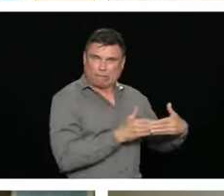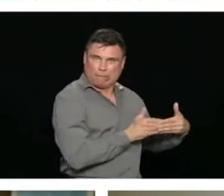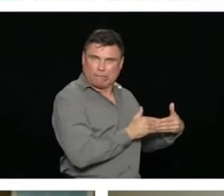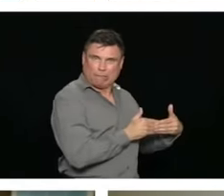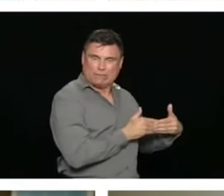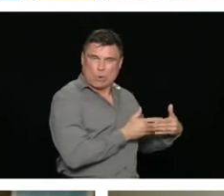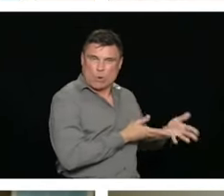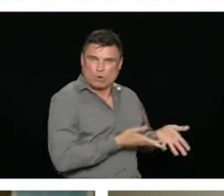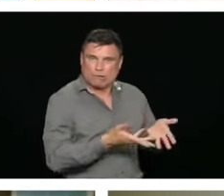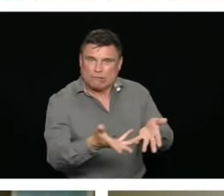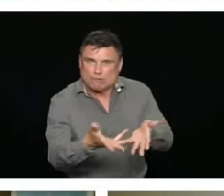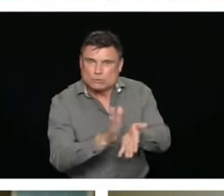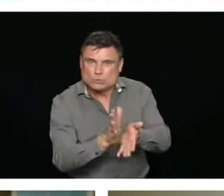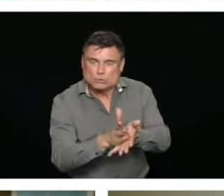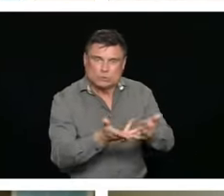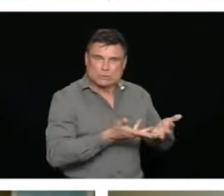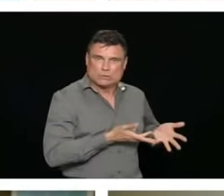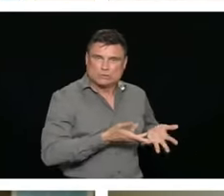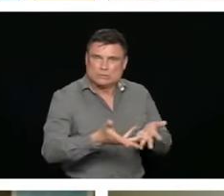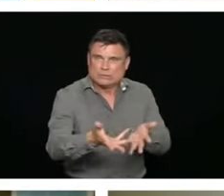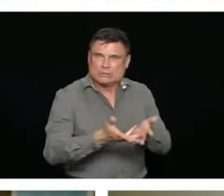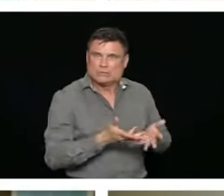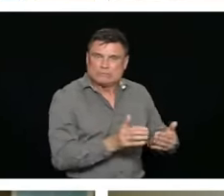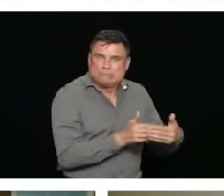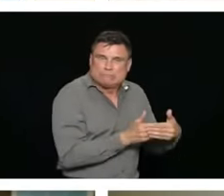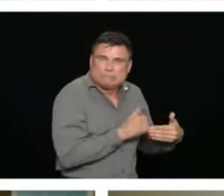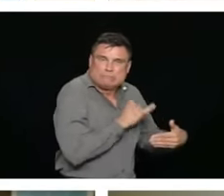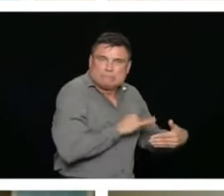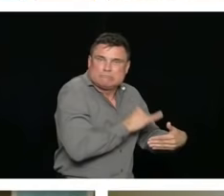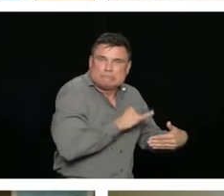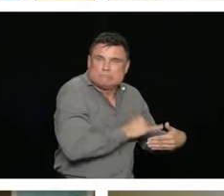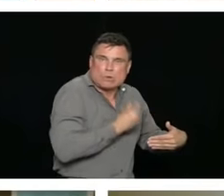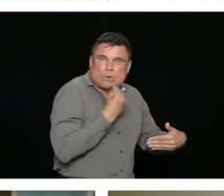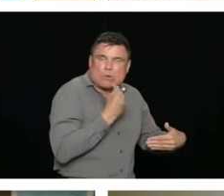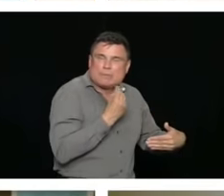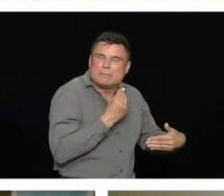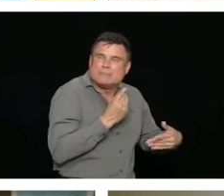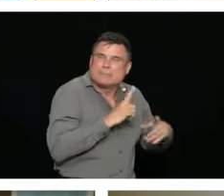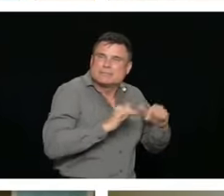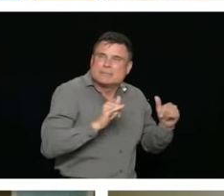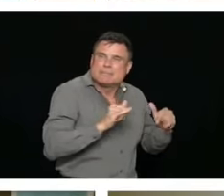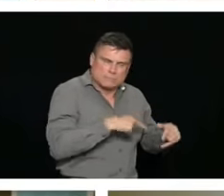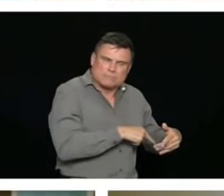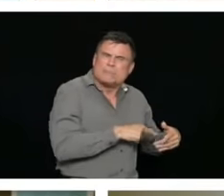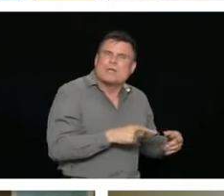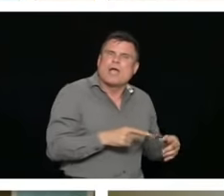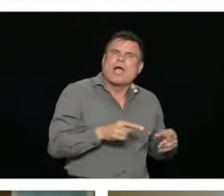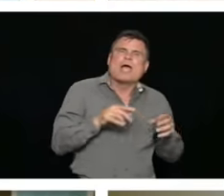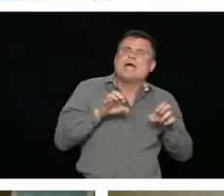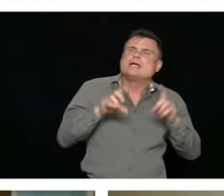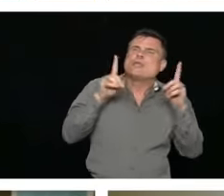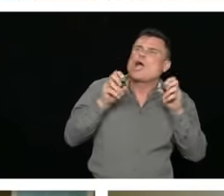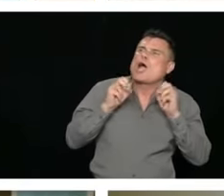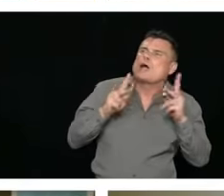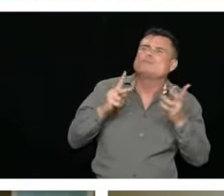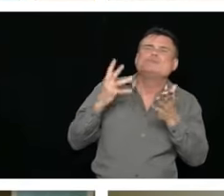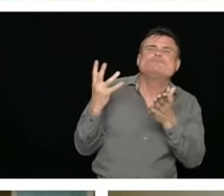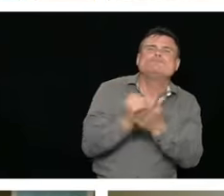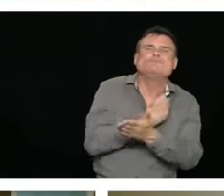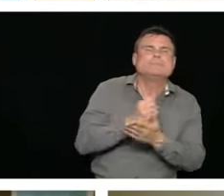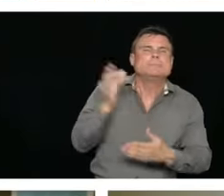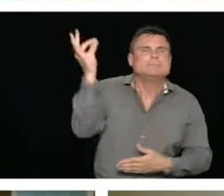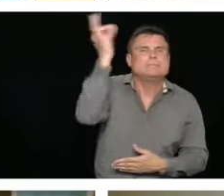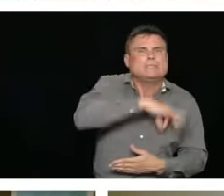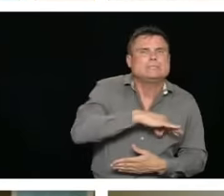is there a potential risk of infection? Well, we've done our best to make that as close to zero as we can. Is there risk of our child not going